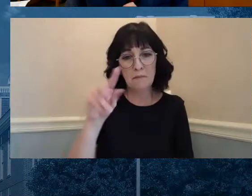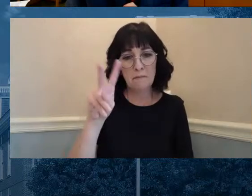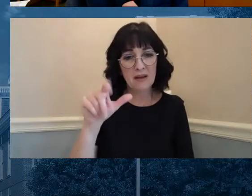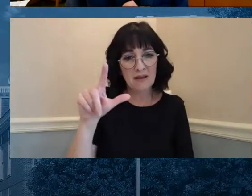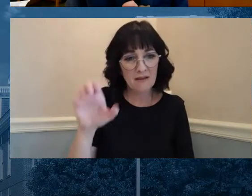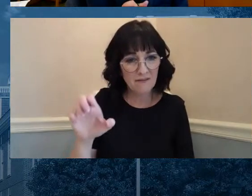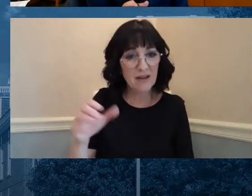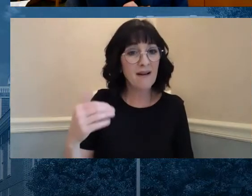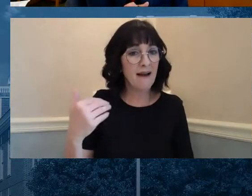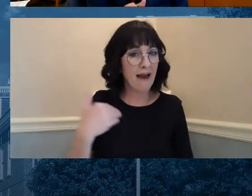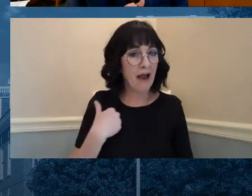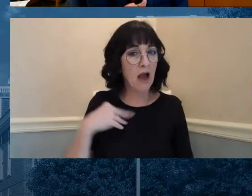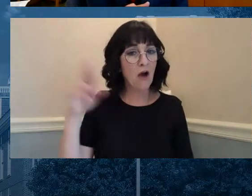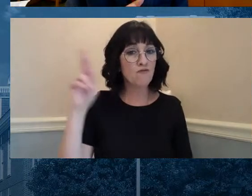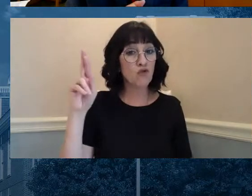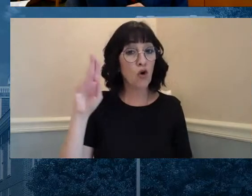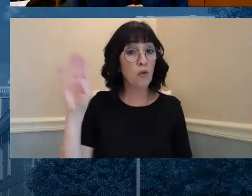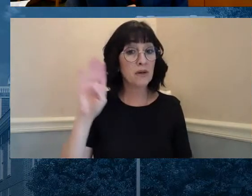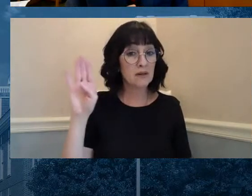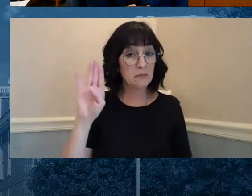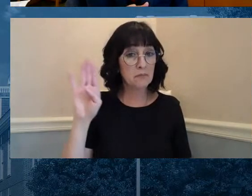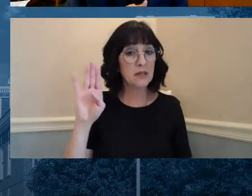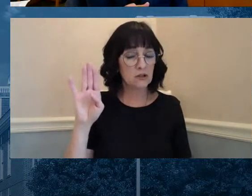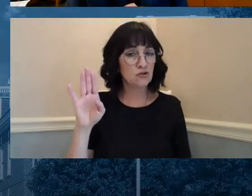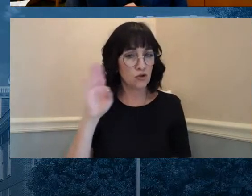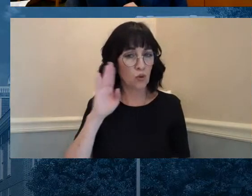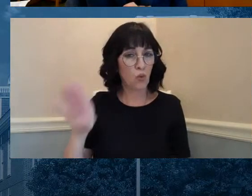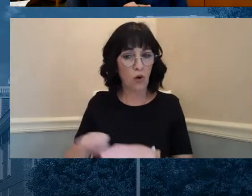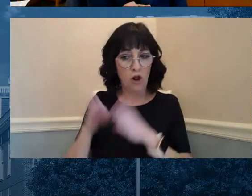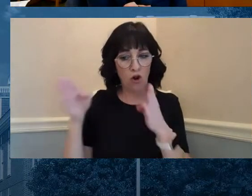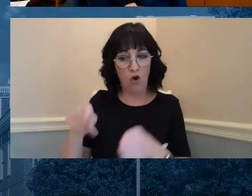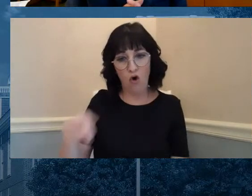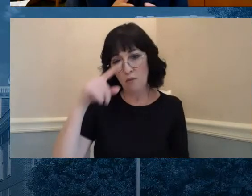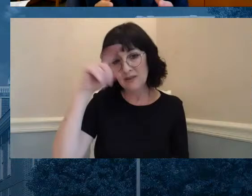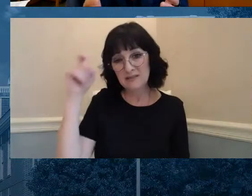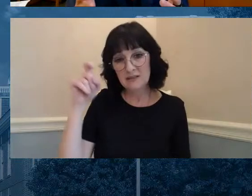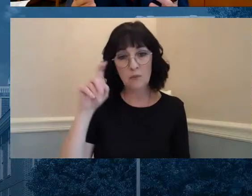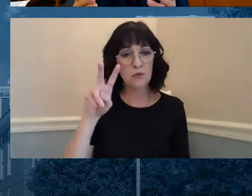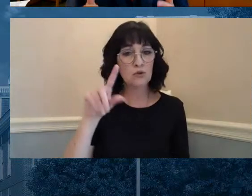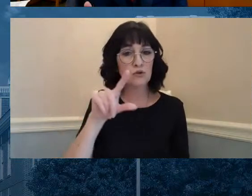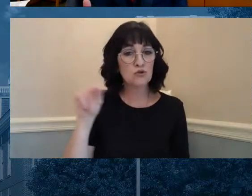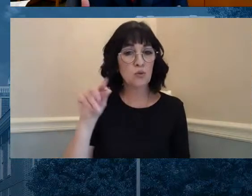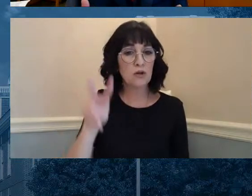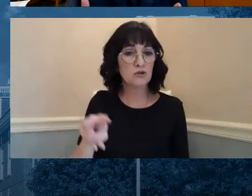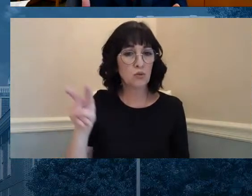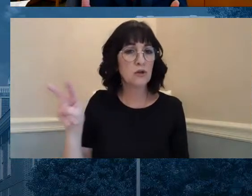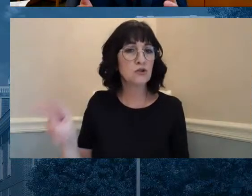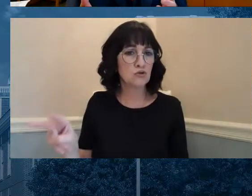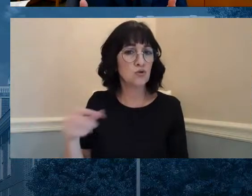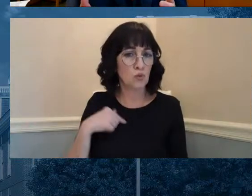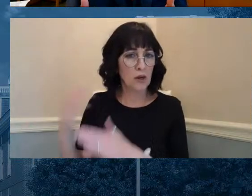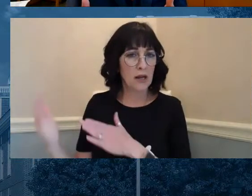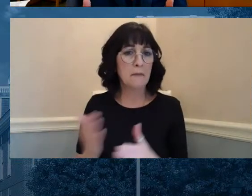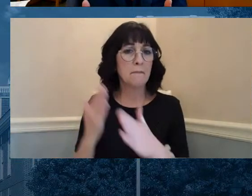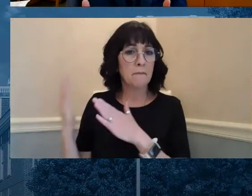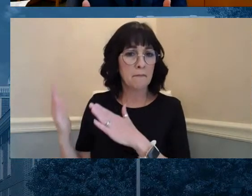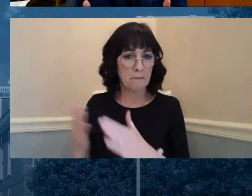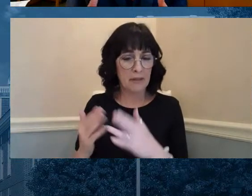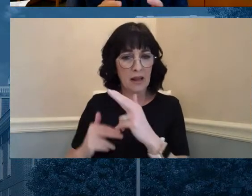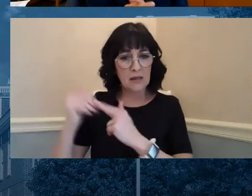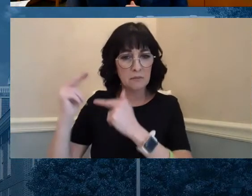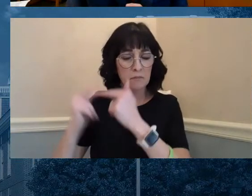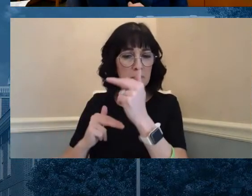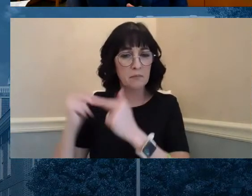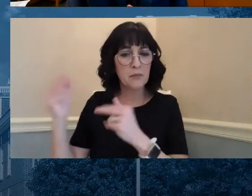campus. And that's going to be on time, on budget here in the summer of 2022. And we've taken the opportunity during this COVID